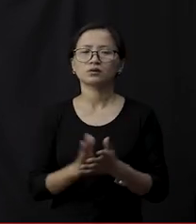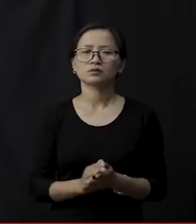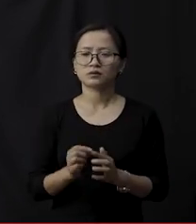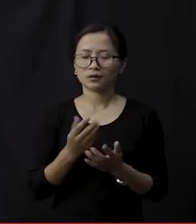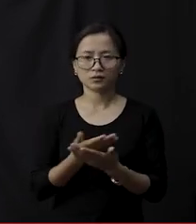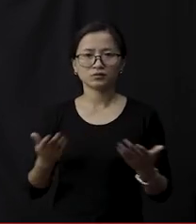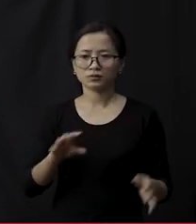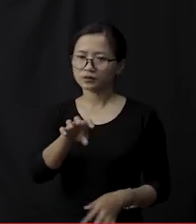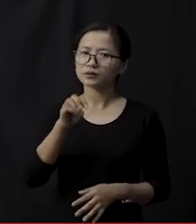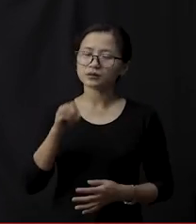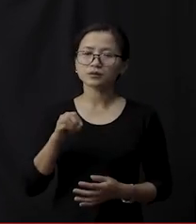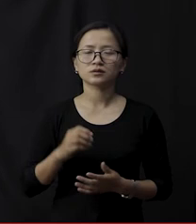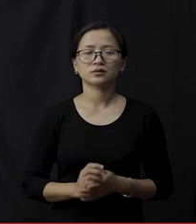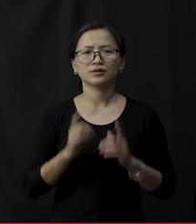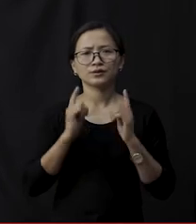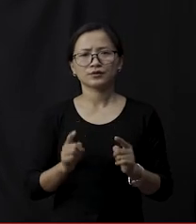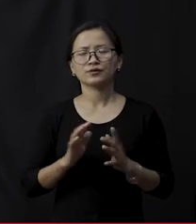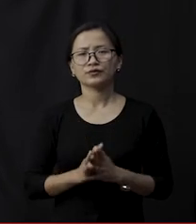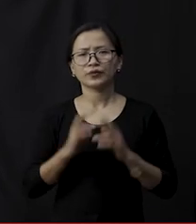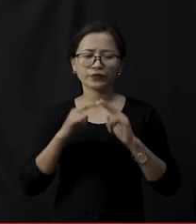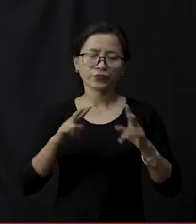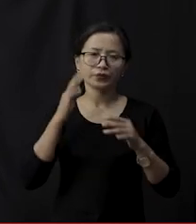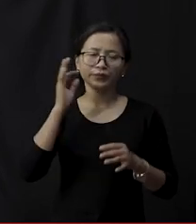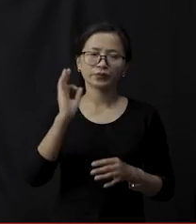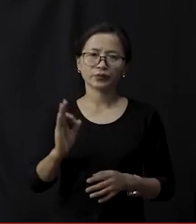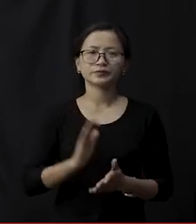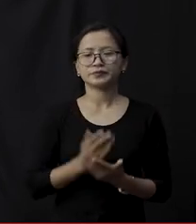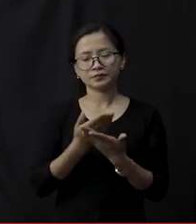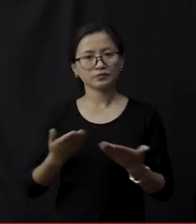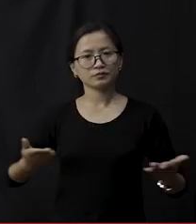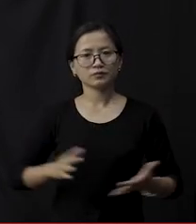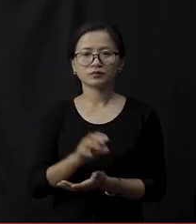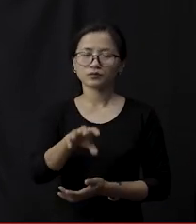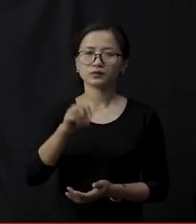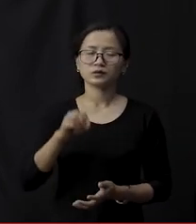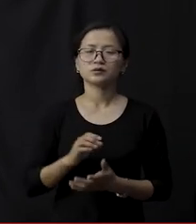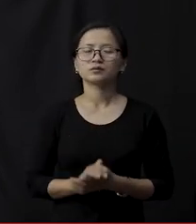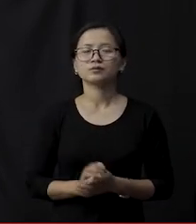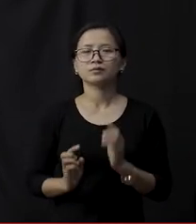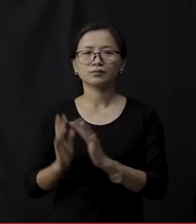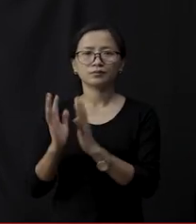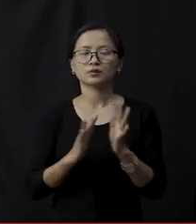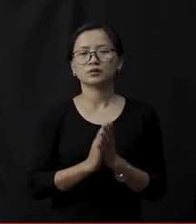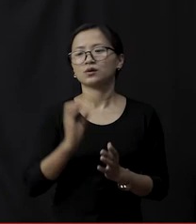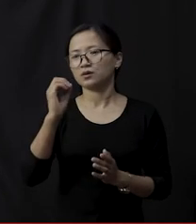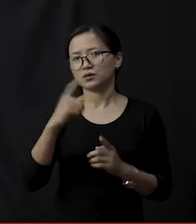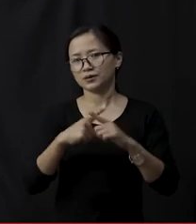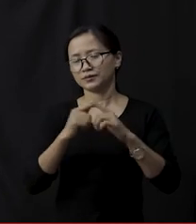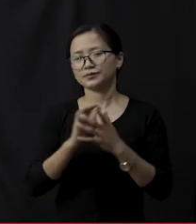get. But very, very important thing that we get from plant is